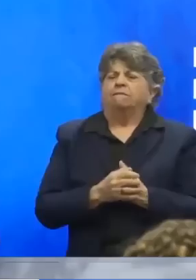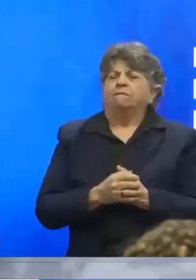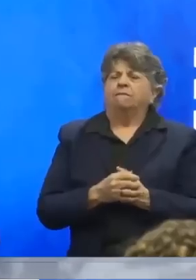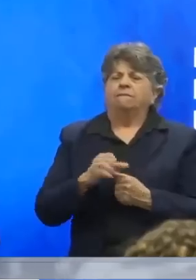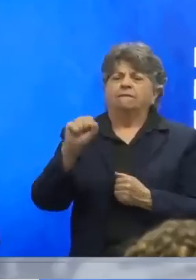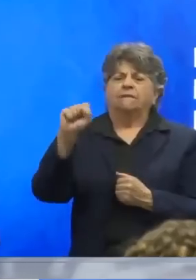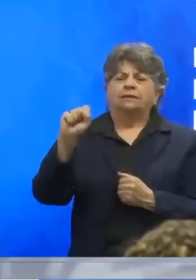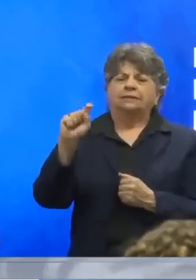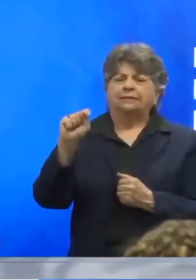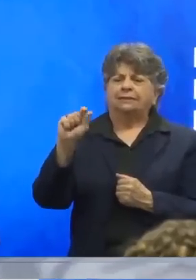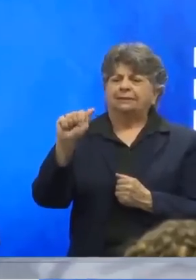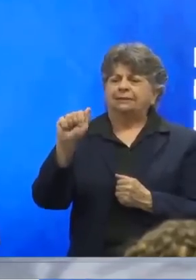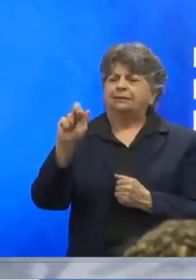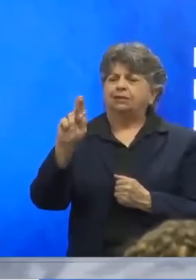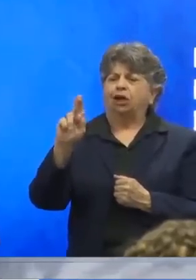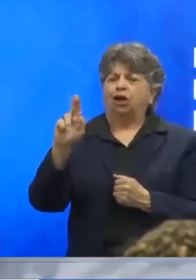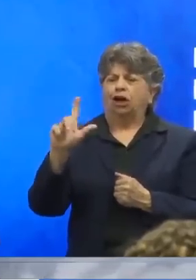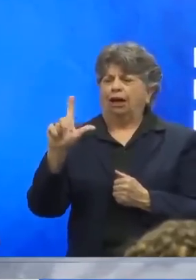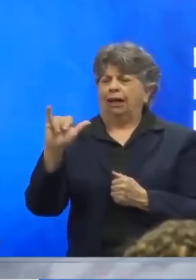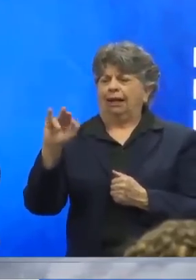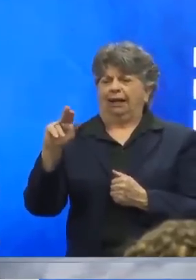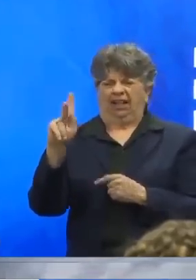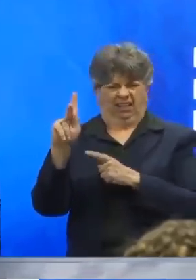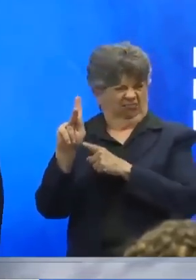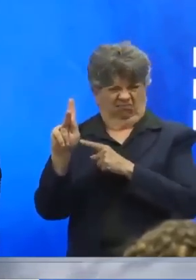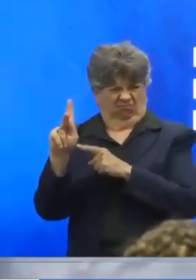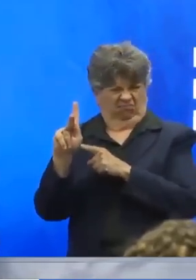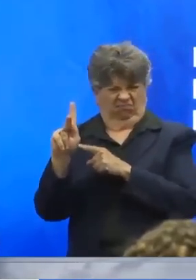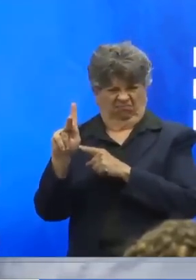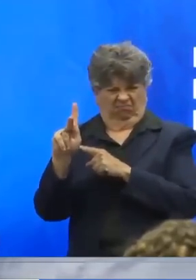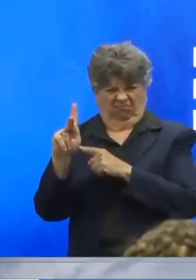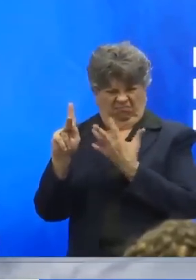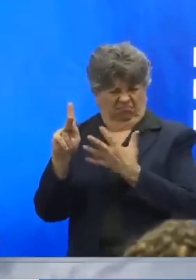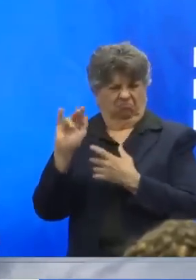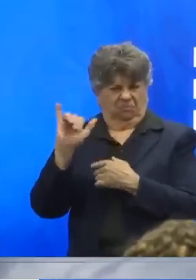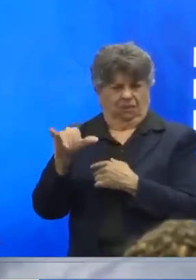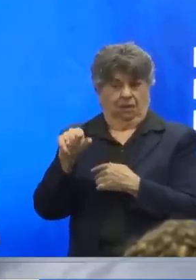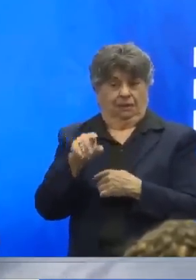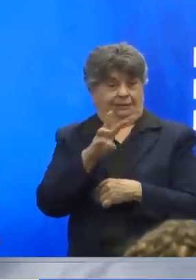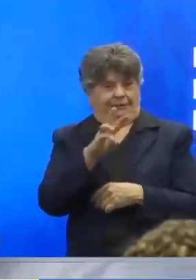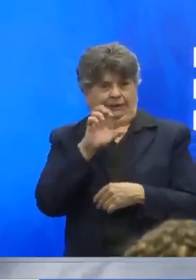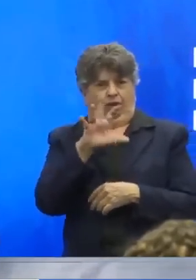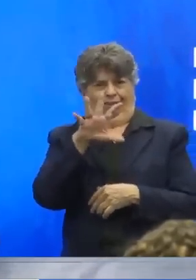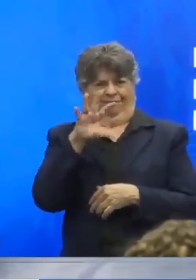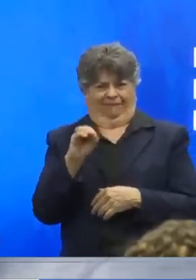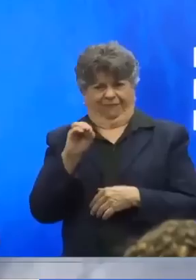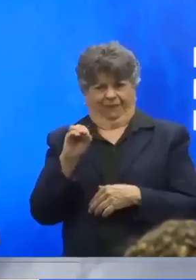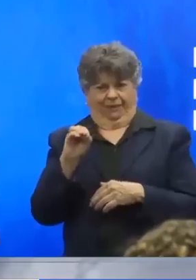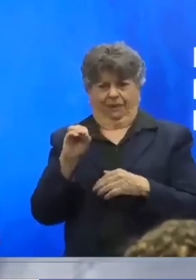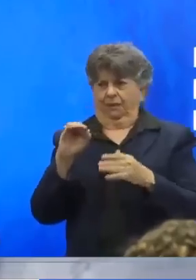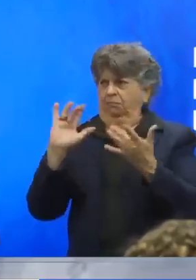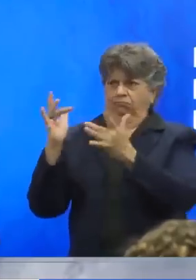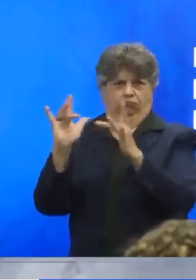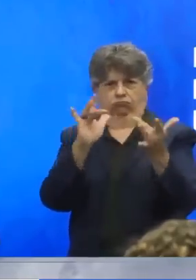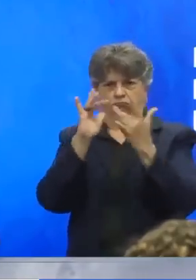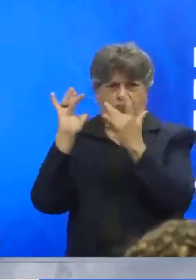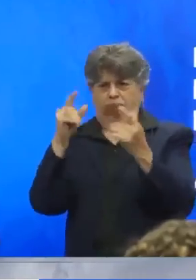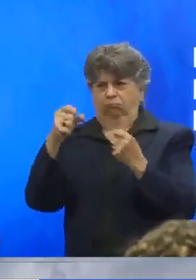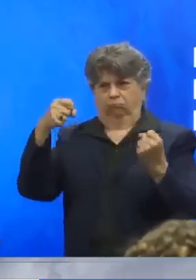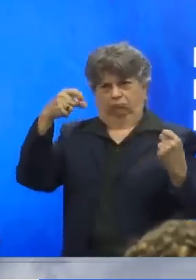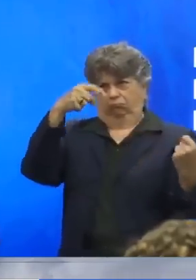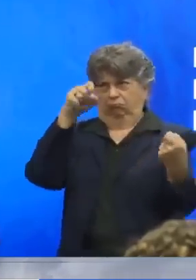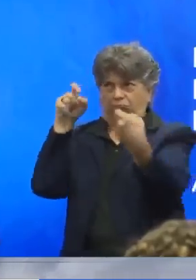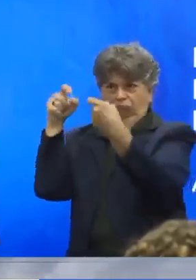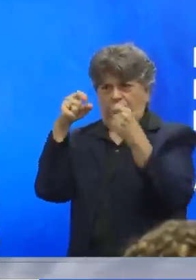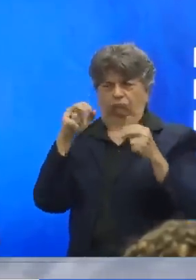Ian, so we have 650 of those Starlinks that are ready to deploy in the impacted areas, and we want to get those to people as soon as